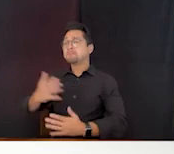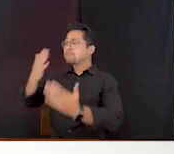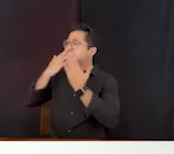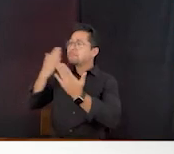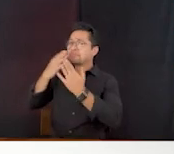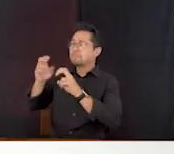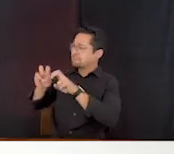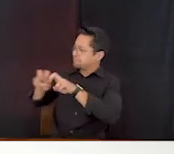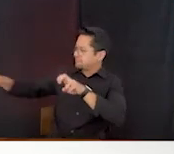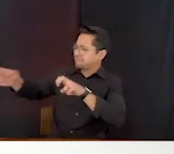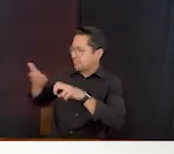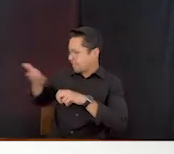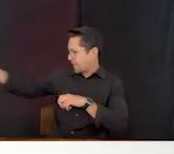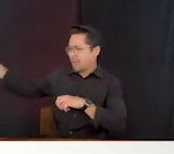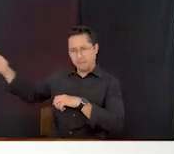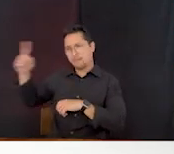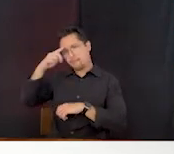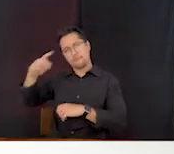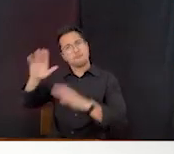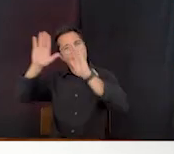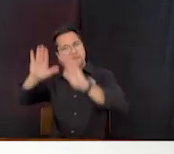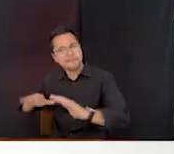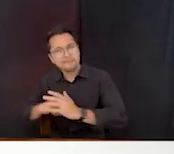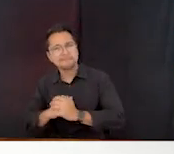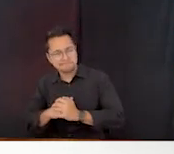thanking them for a wonderful.